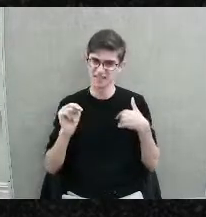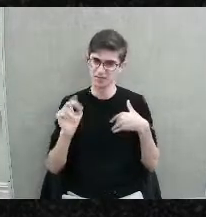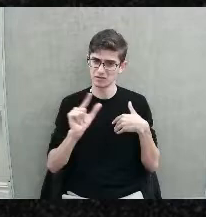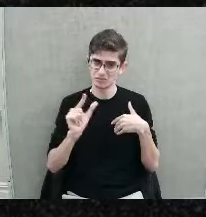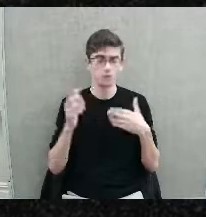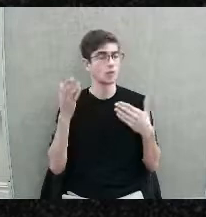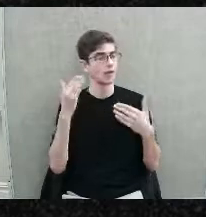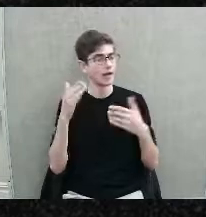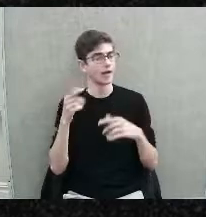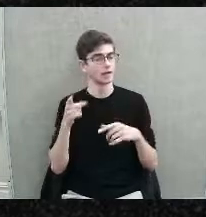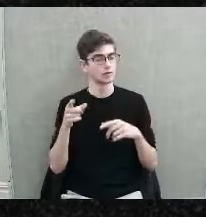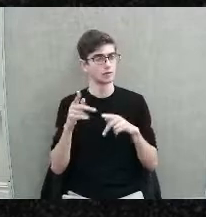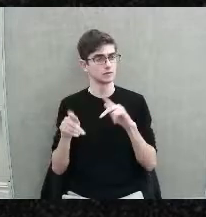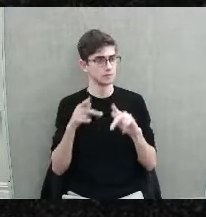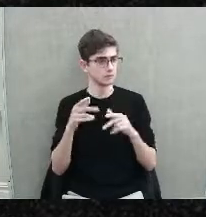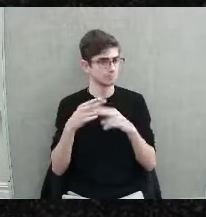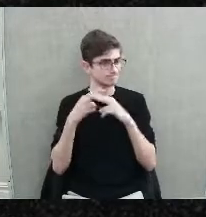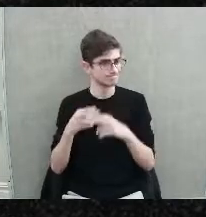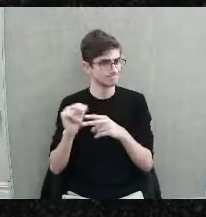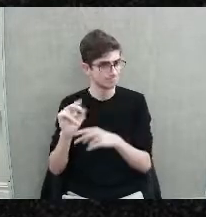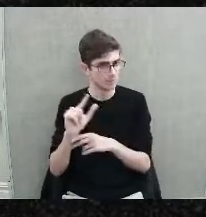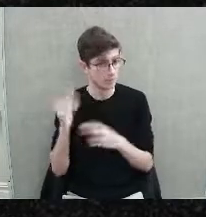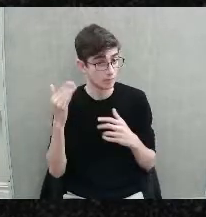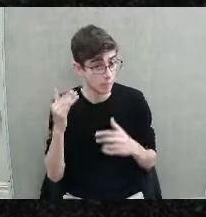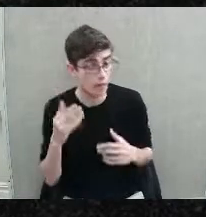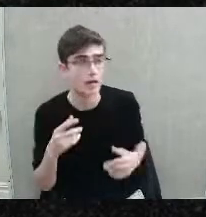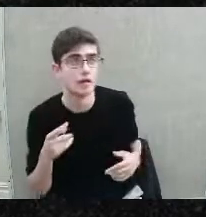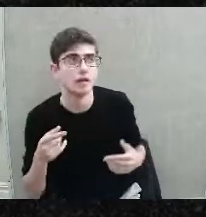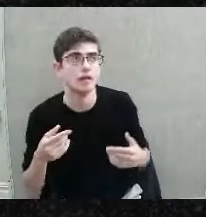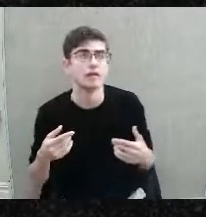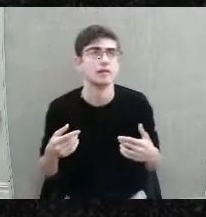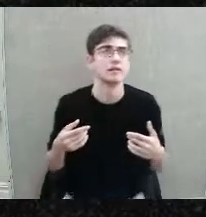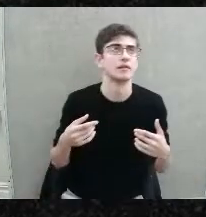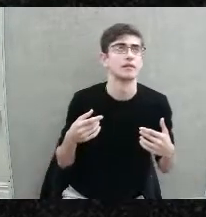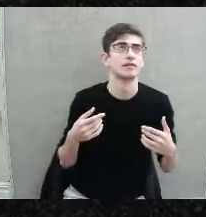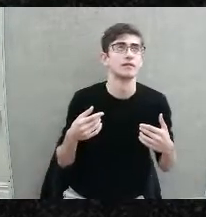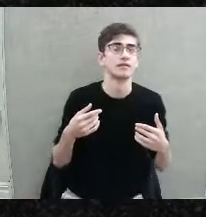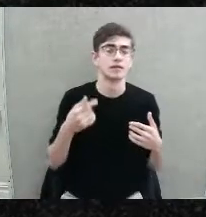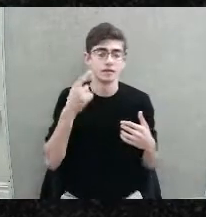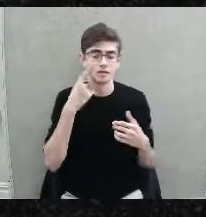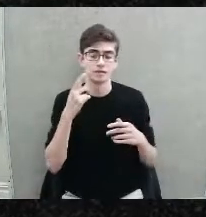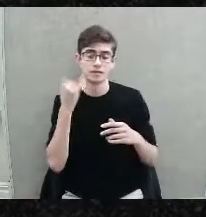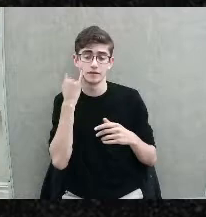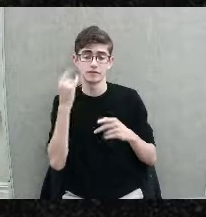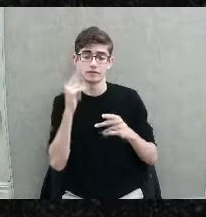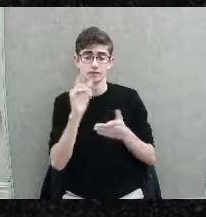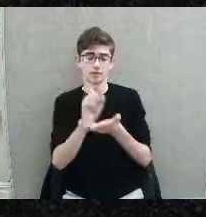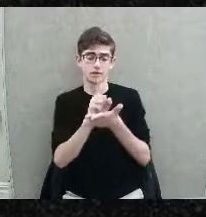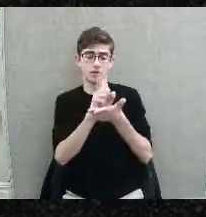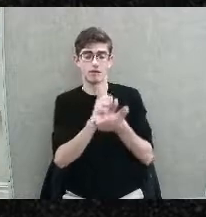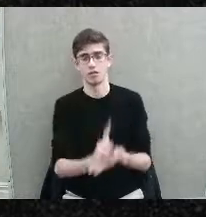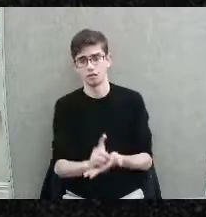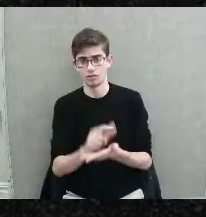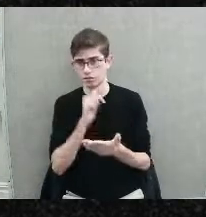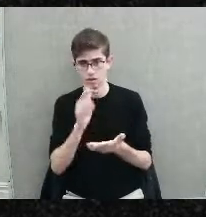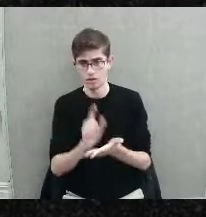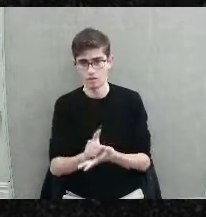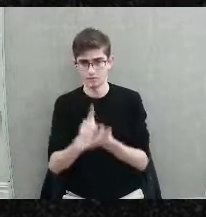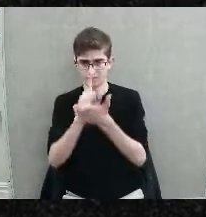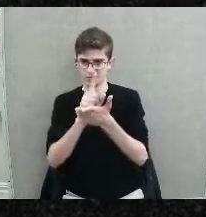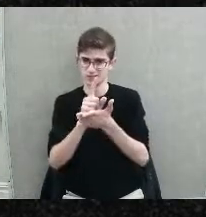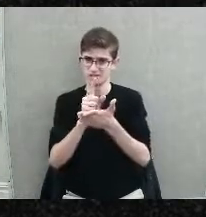these small differences that someone who is underprivileged wants the privileges